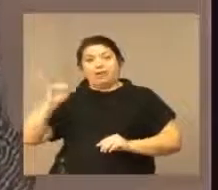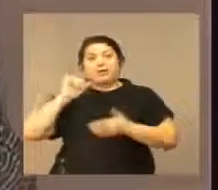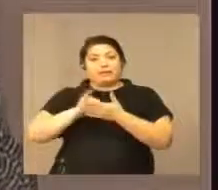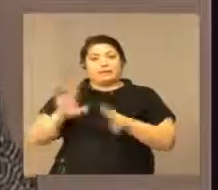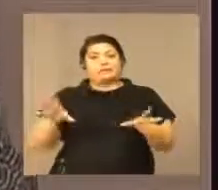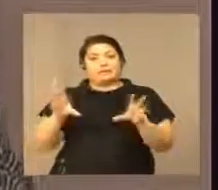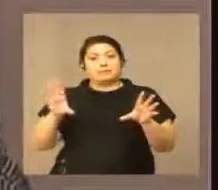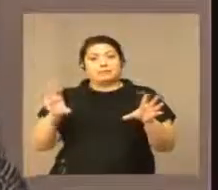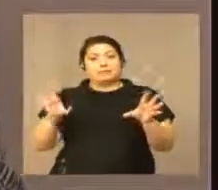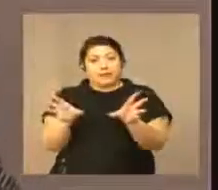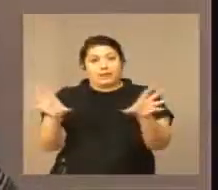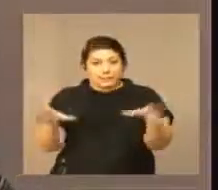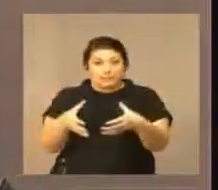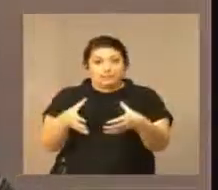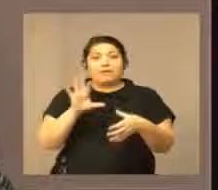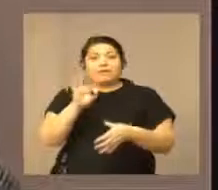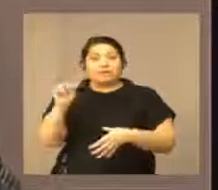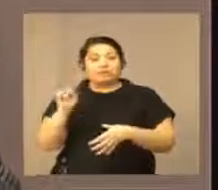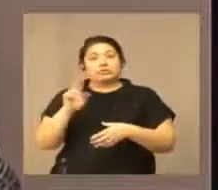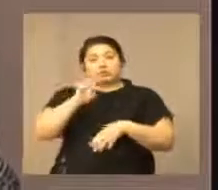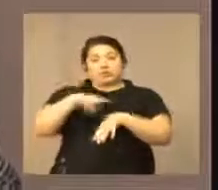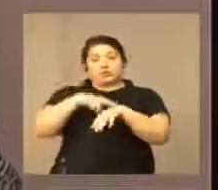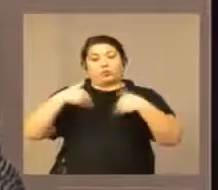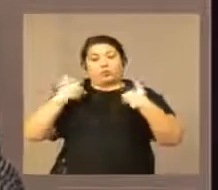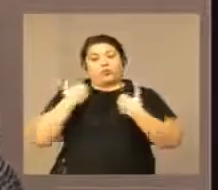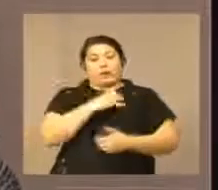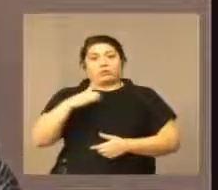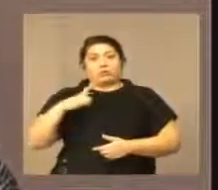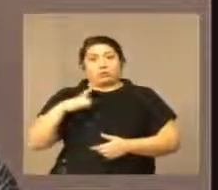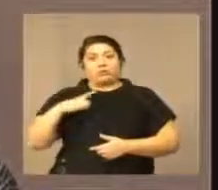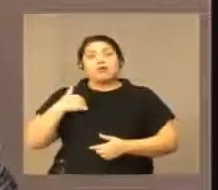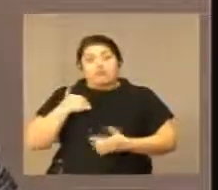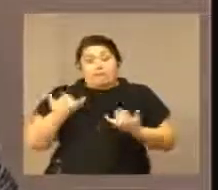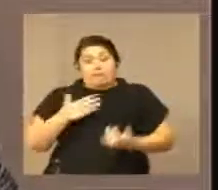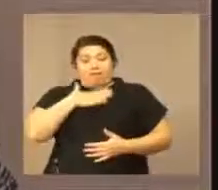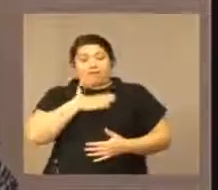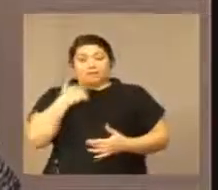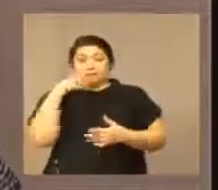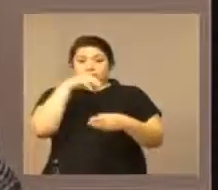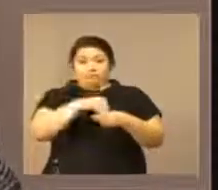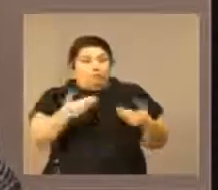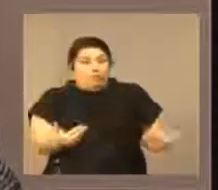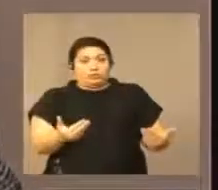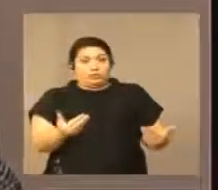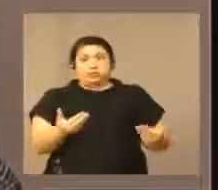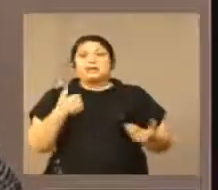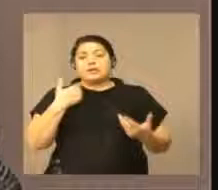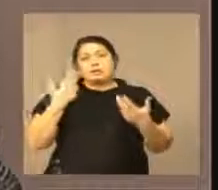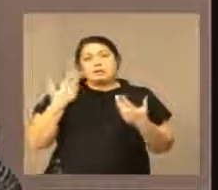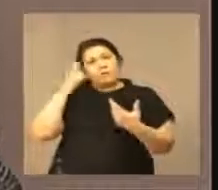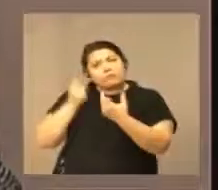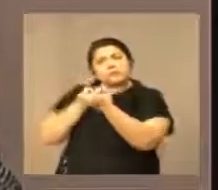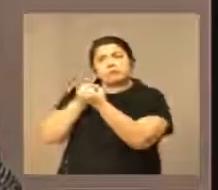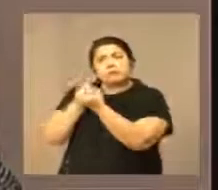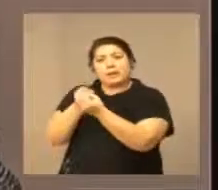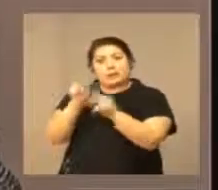First Nations National Youth Council. I am pleased to be part of this effort to better support people with disabilities